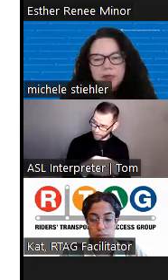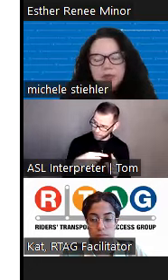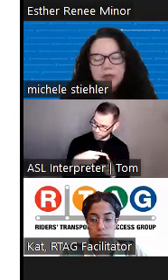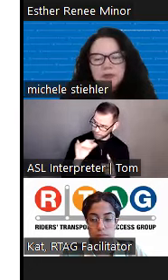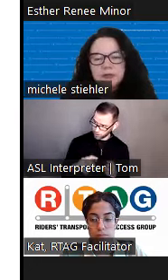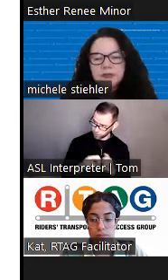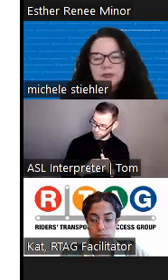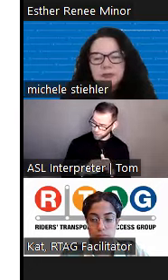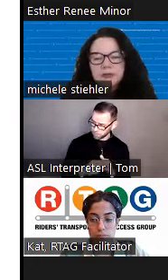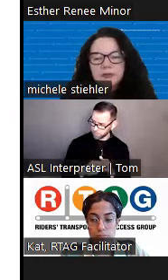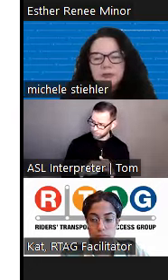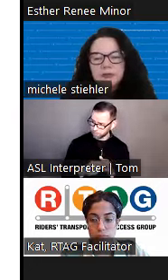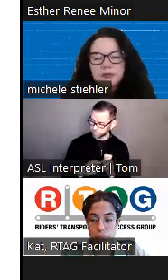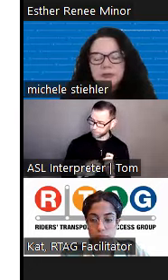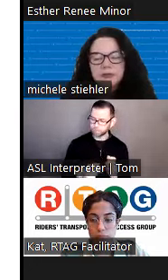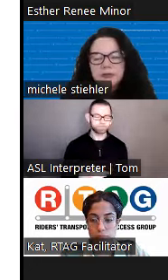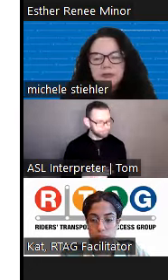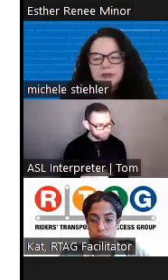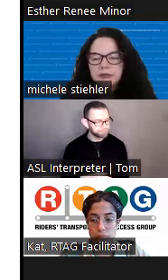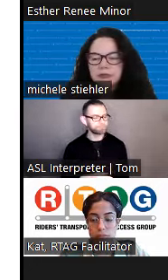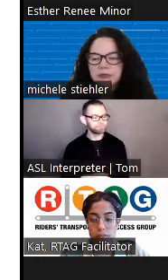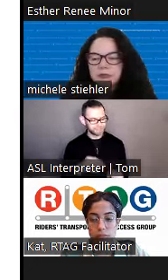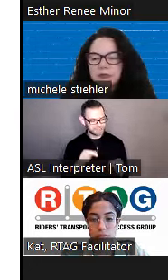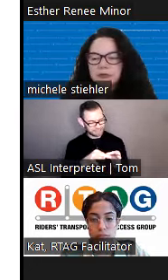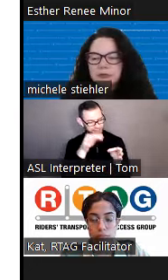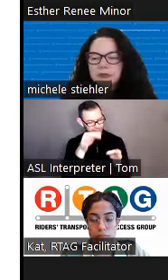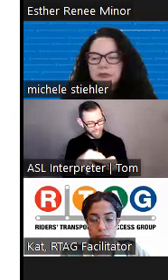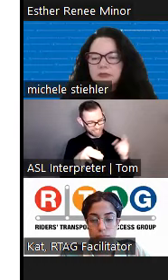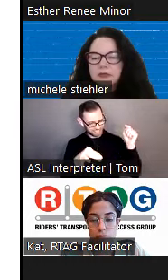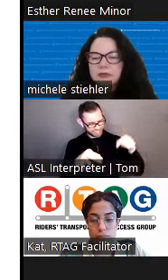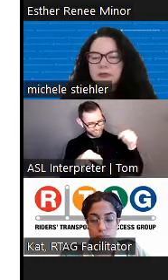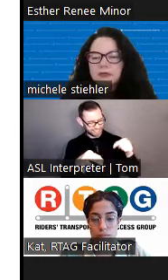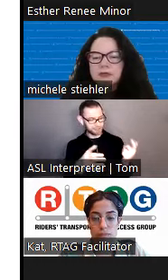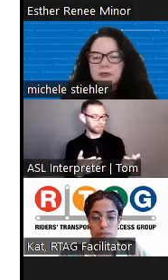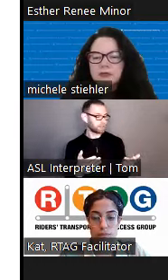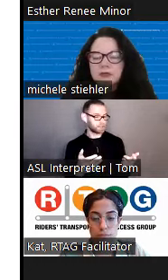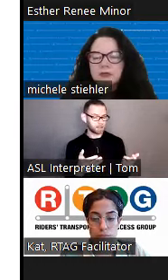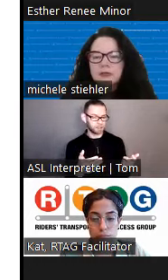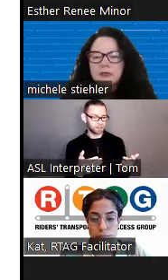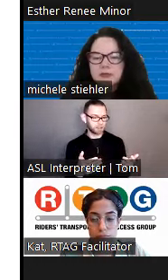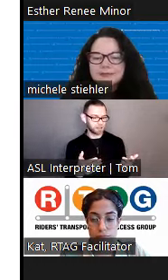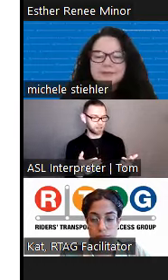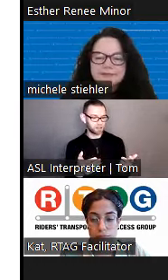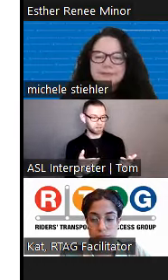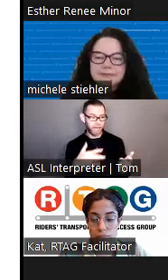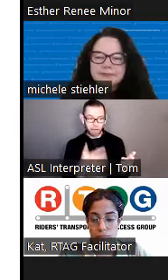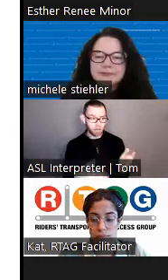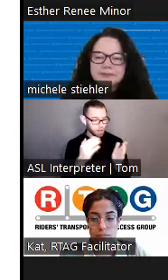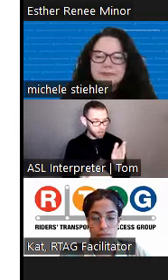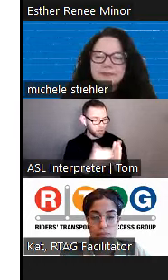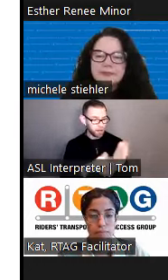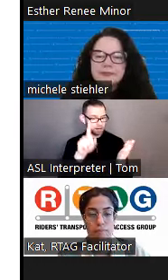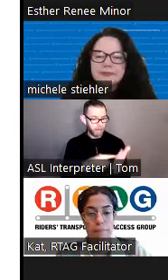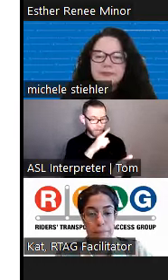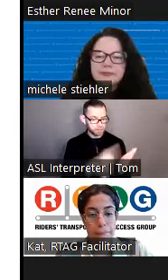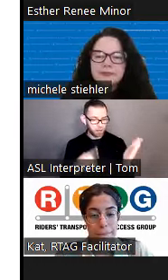trip? It's a delay. Yes, it's just the frequency of cancellation when they pick it up.